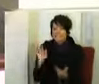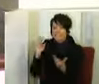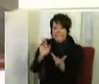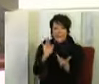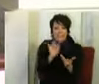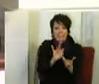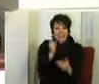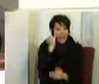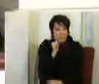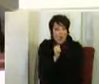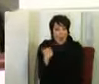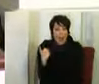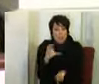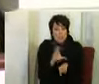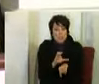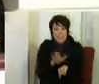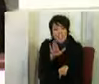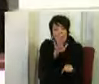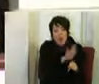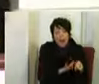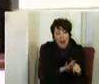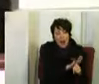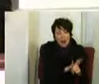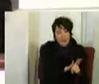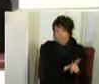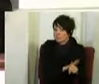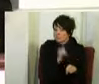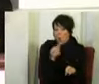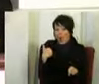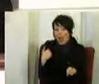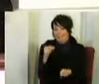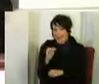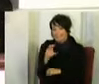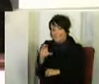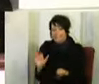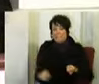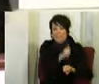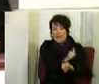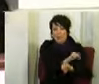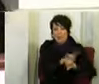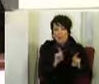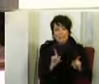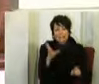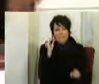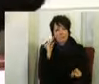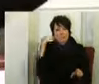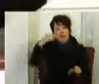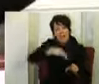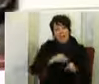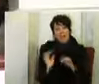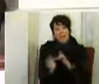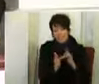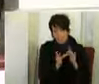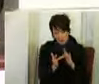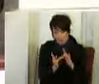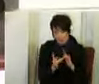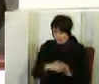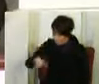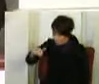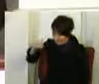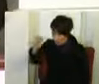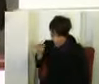affirming congregations, or certainly where there may not be a metropolitan community church. So we are glad to welcome each and every one of us into